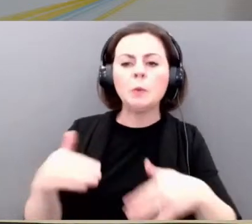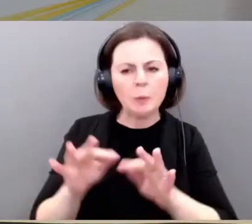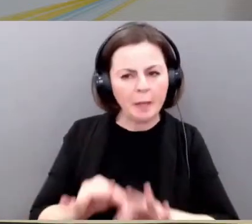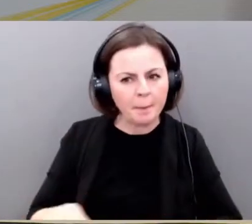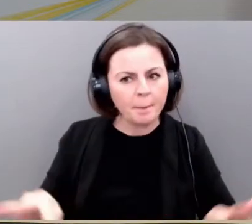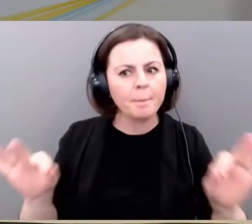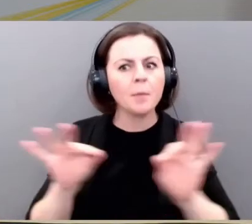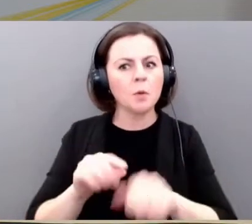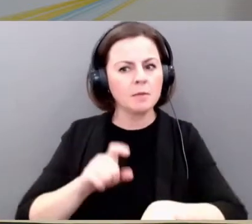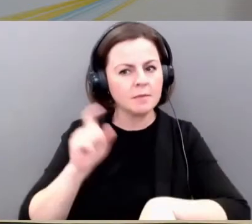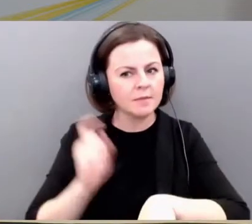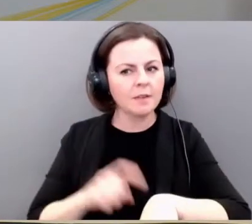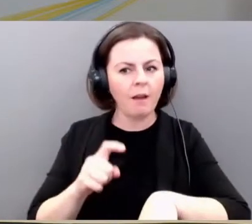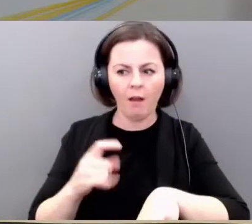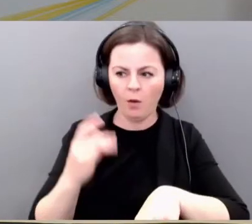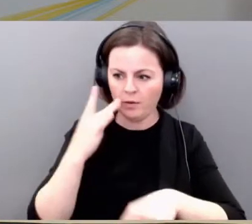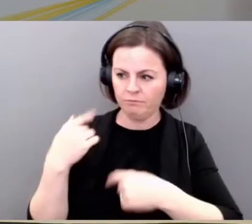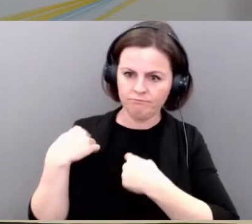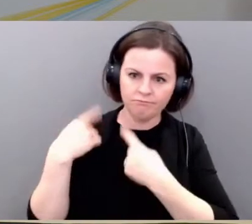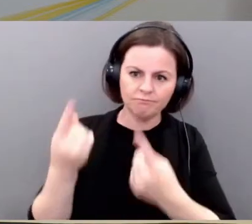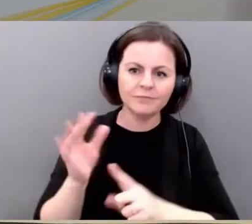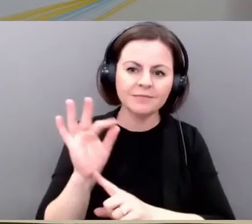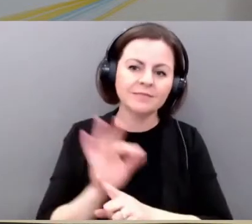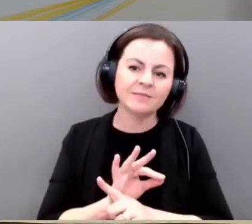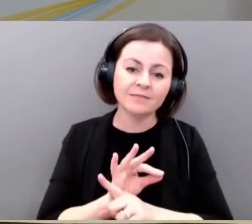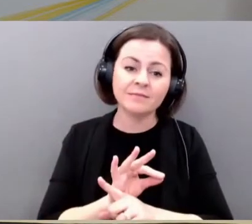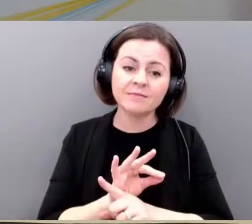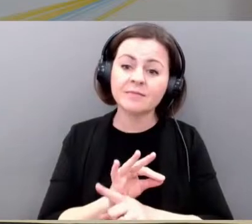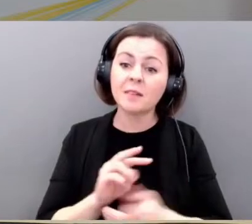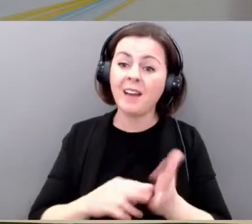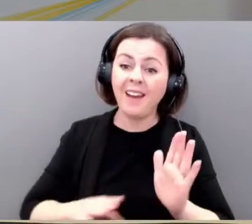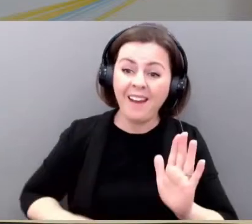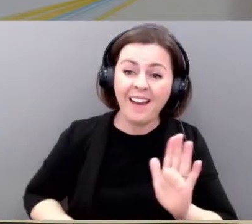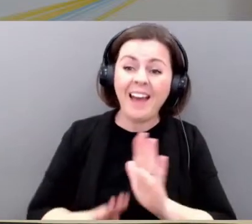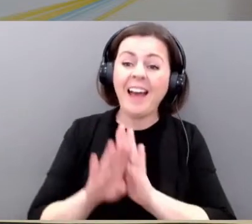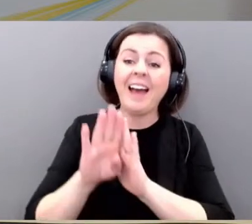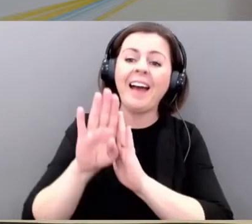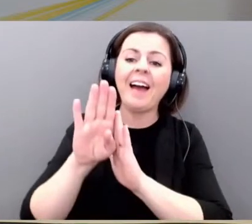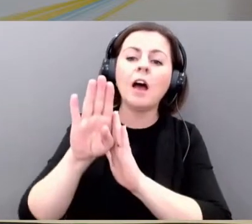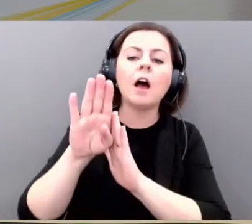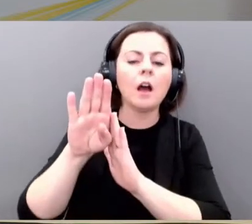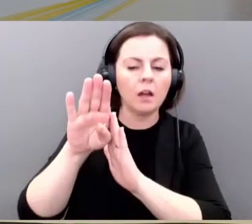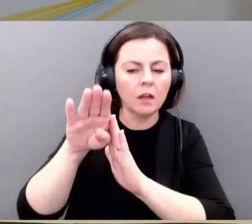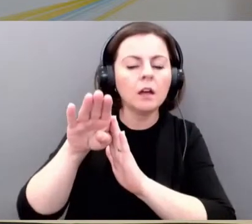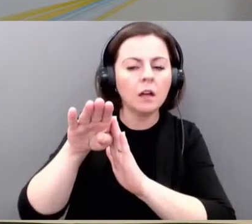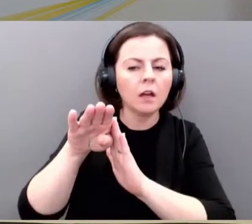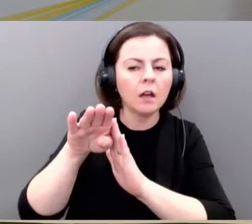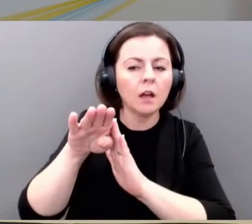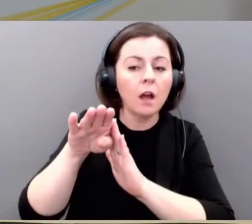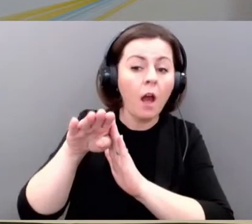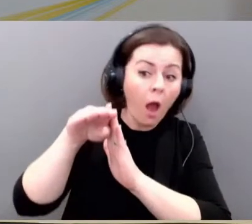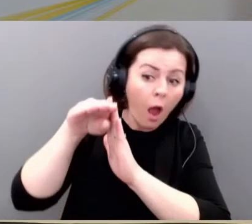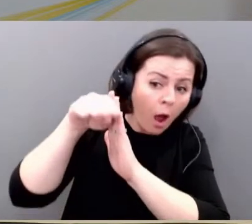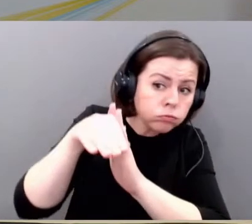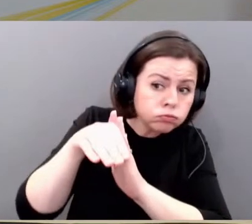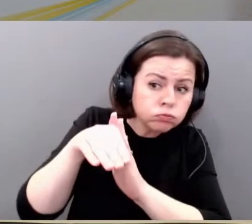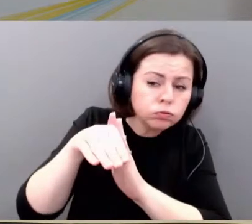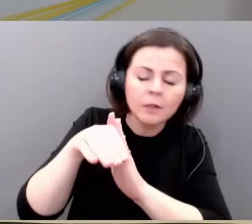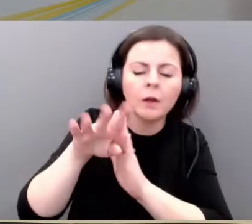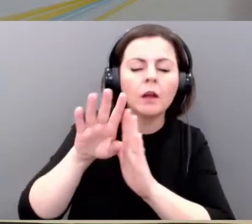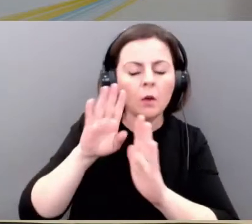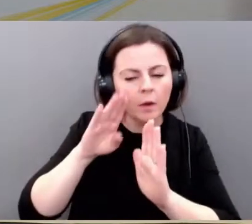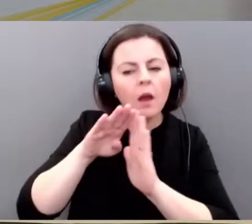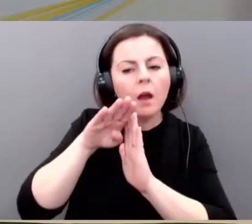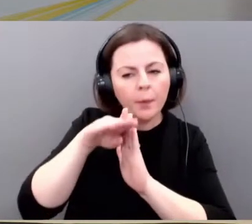it is an indication that we are coming through this pandemic. And while the finish line is still off in the distance, it is